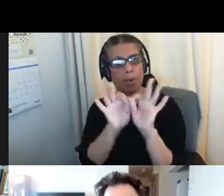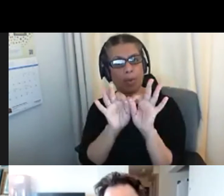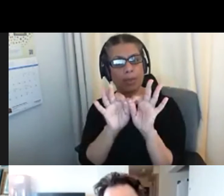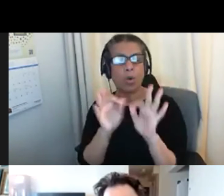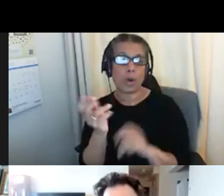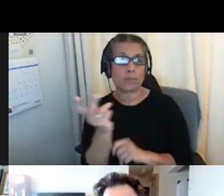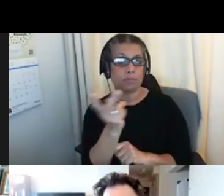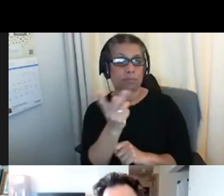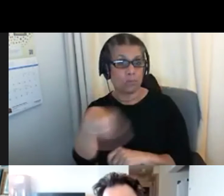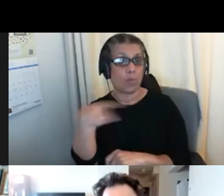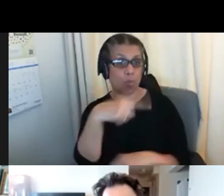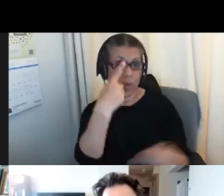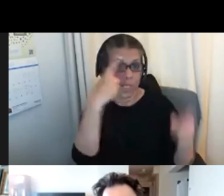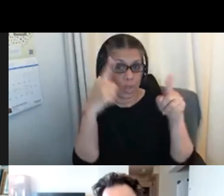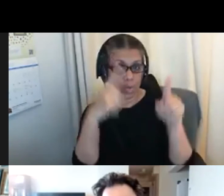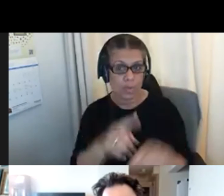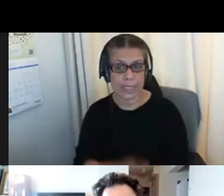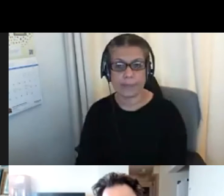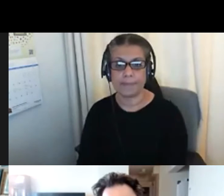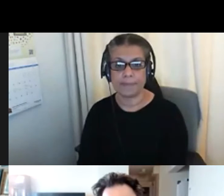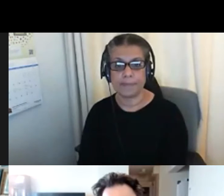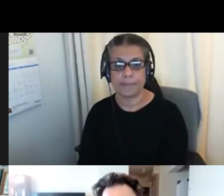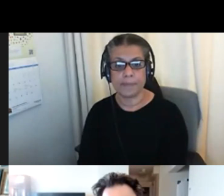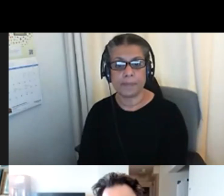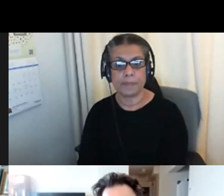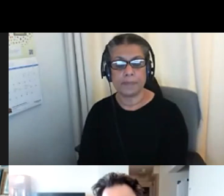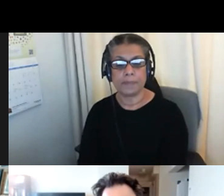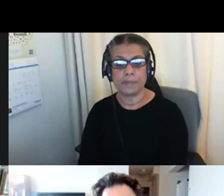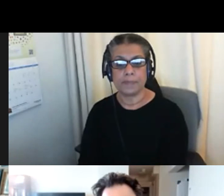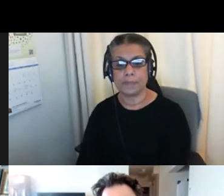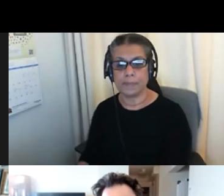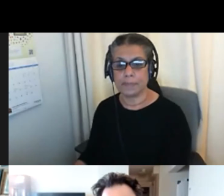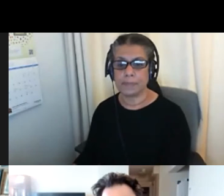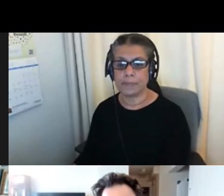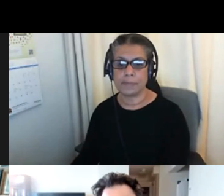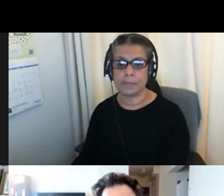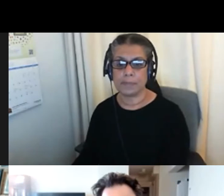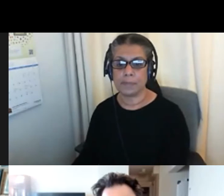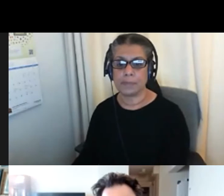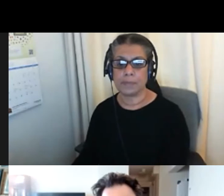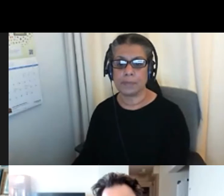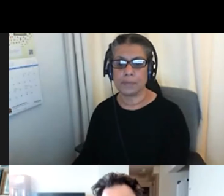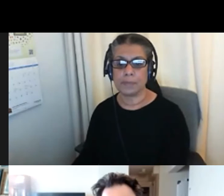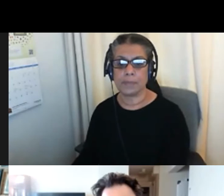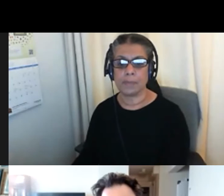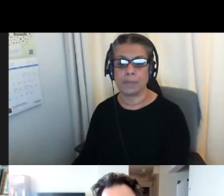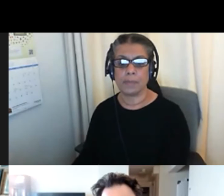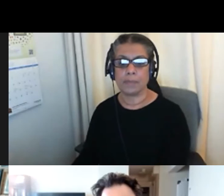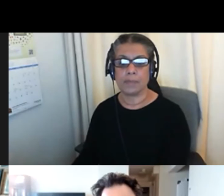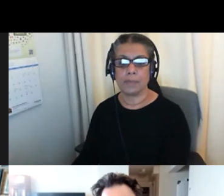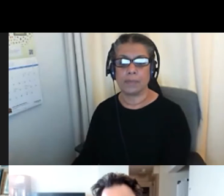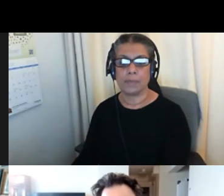on. And that it also comes out when we look at the second part in terms of what is the most important